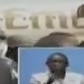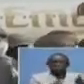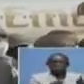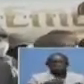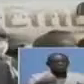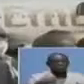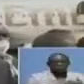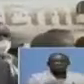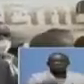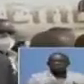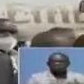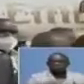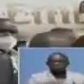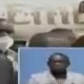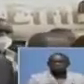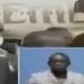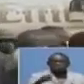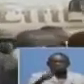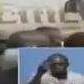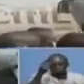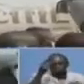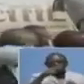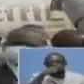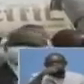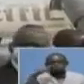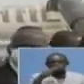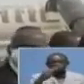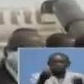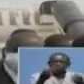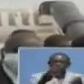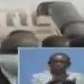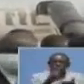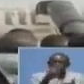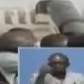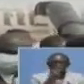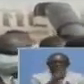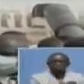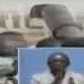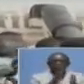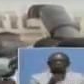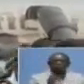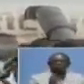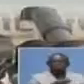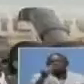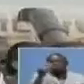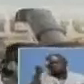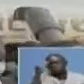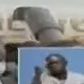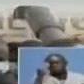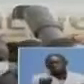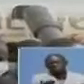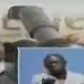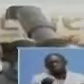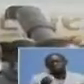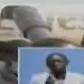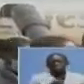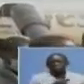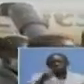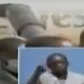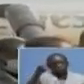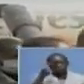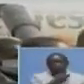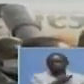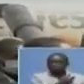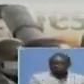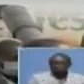were taken away from them. Our intent is very clear that we'll be civil about it, we'll be legal